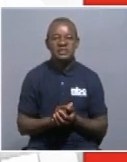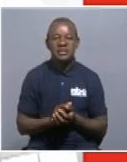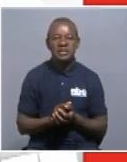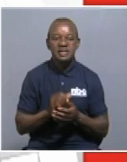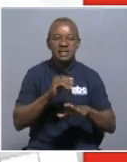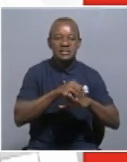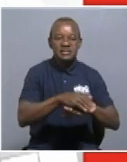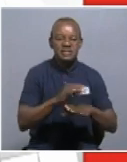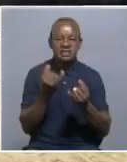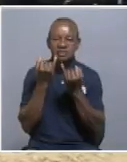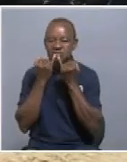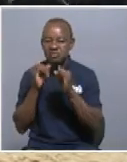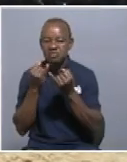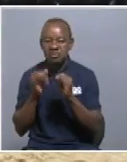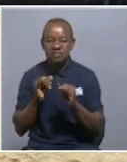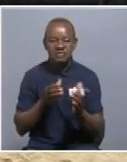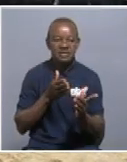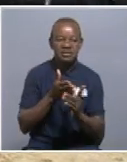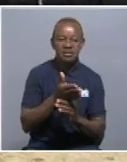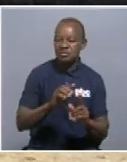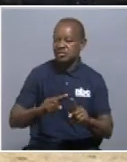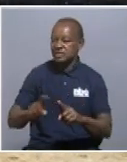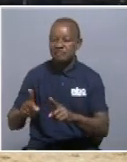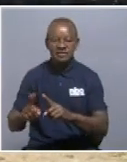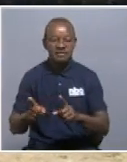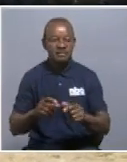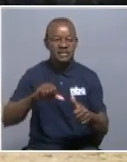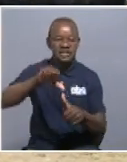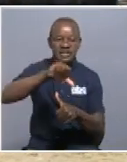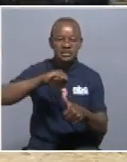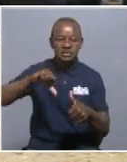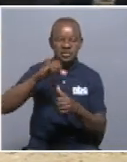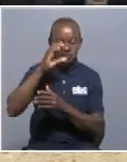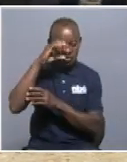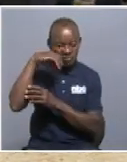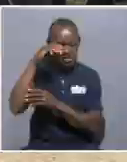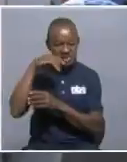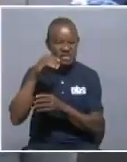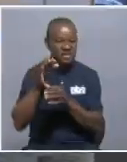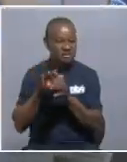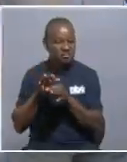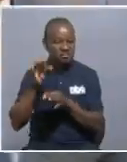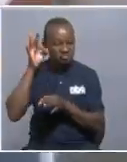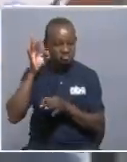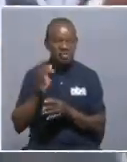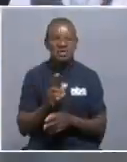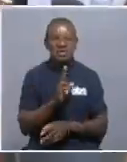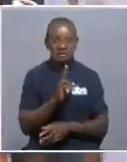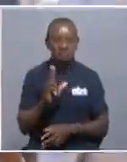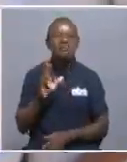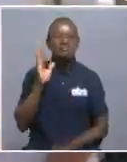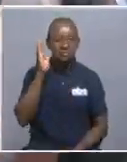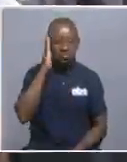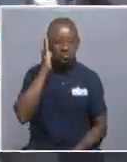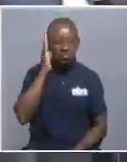well as our social media platforms, and we'll make it widely available for anyone that would require it. But as today, we'll aggressively